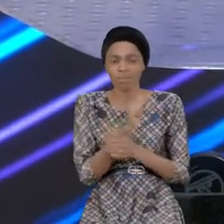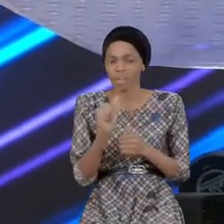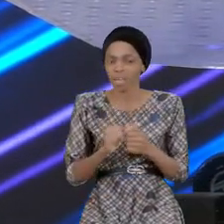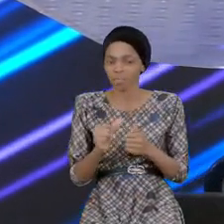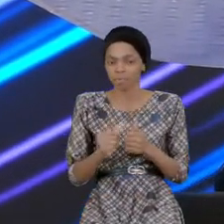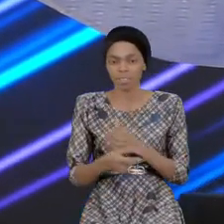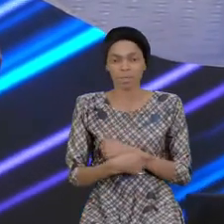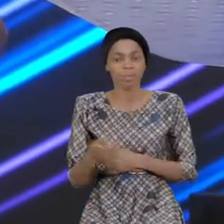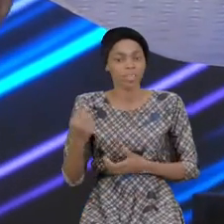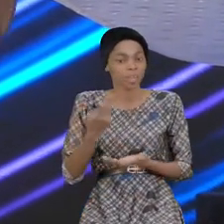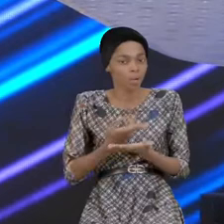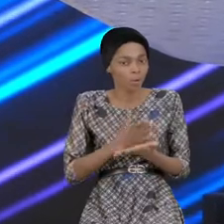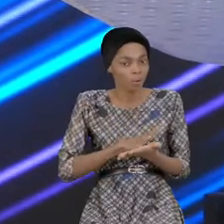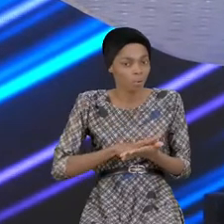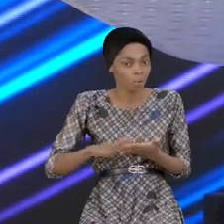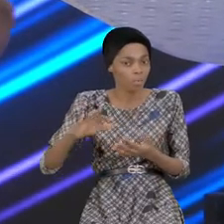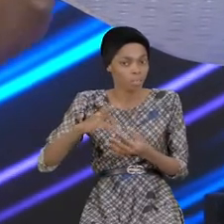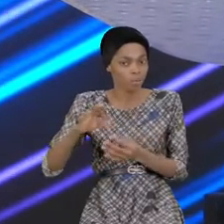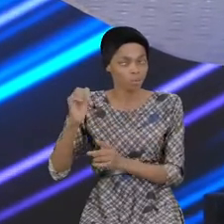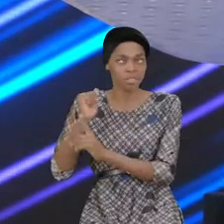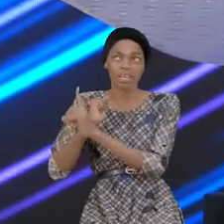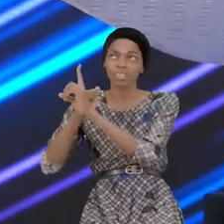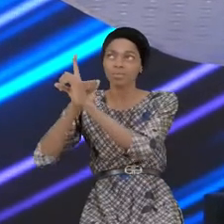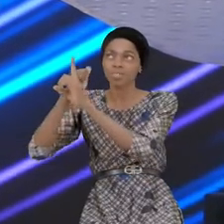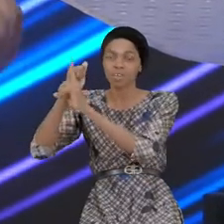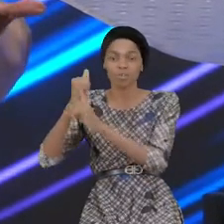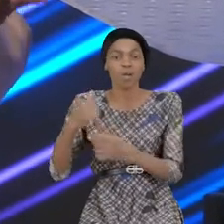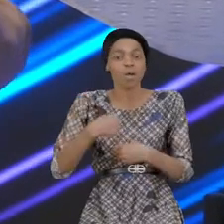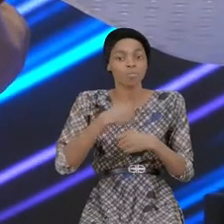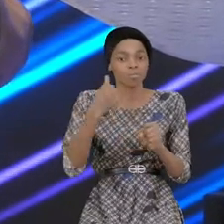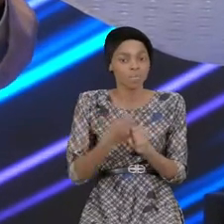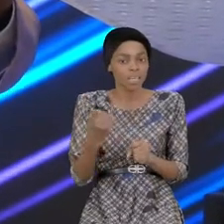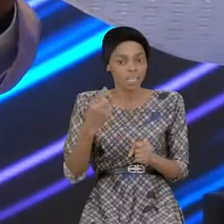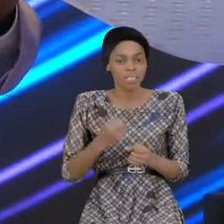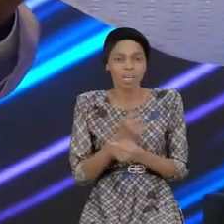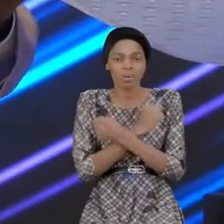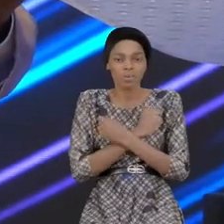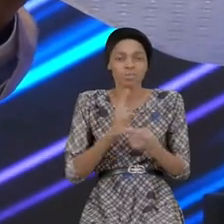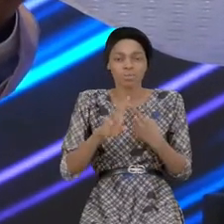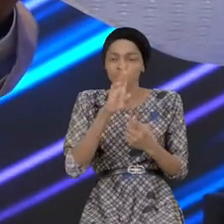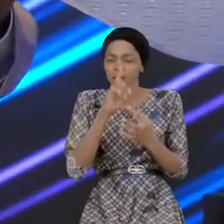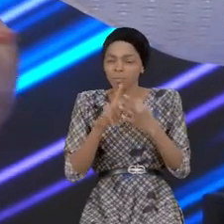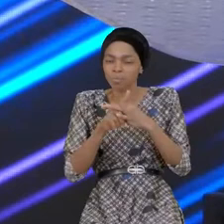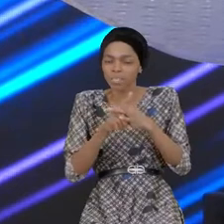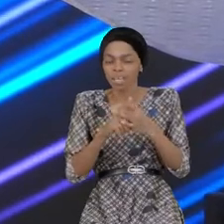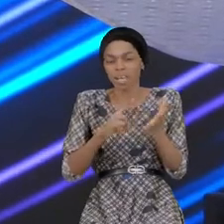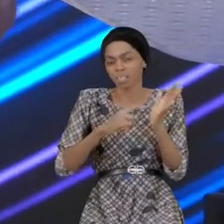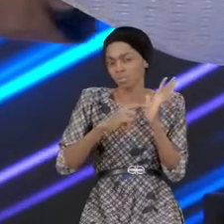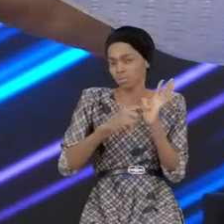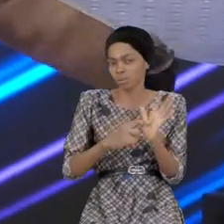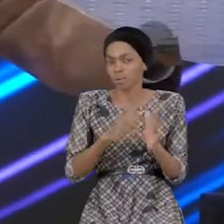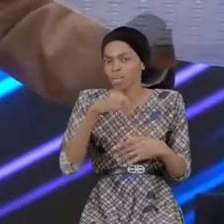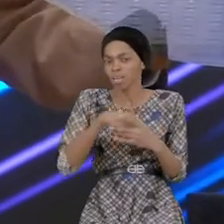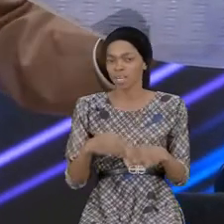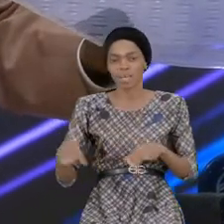The Holy Ghost himself making the love to come visible and to come in a practical